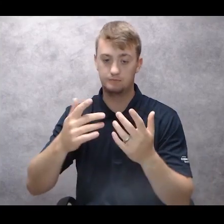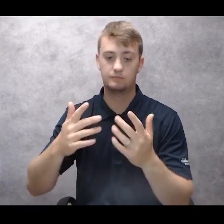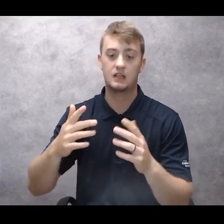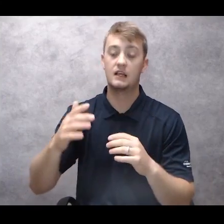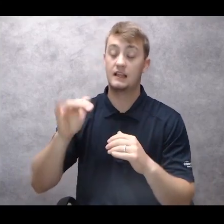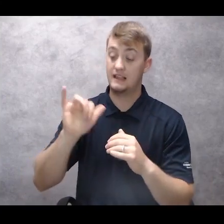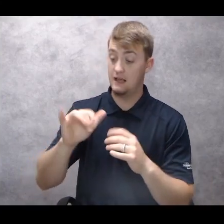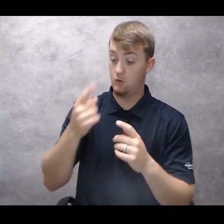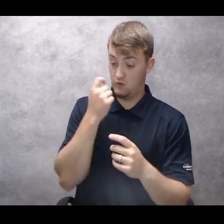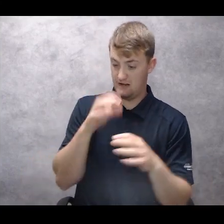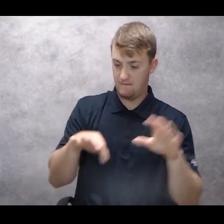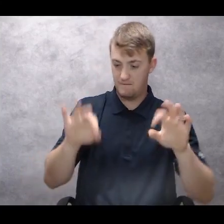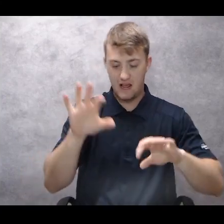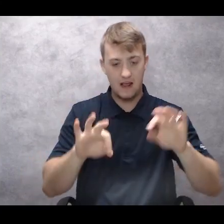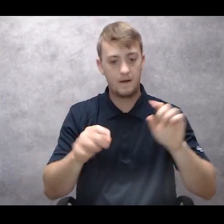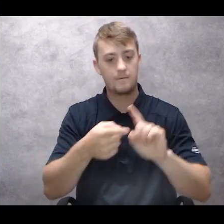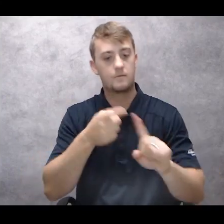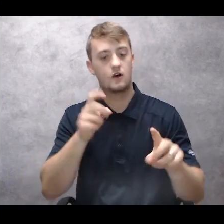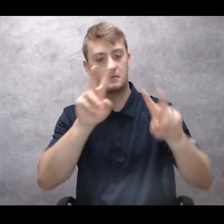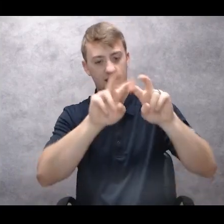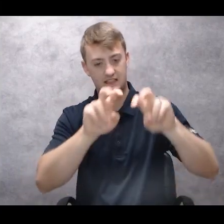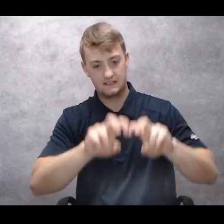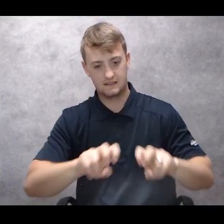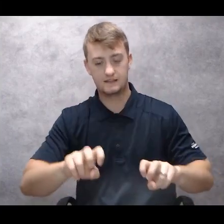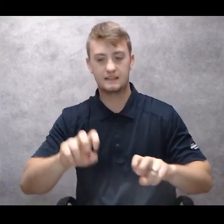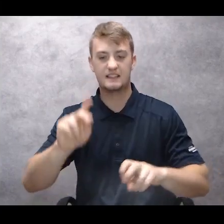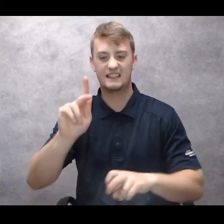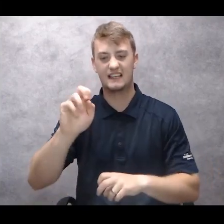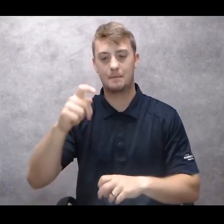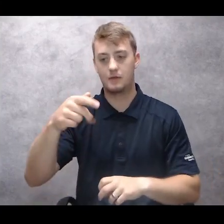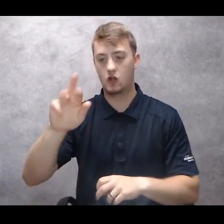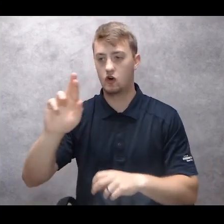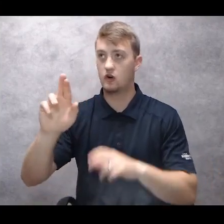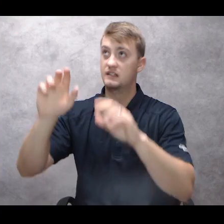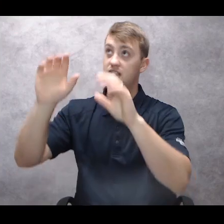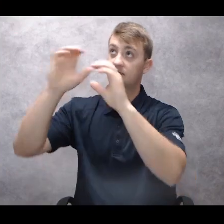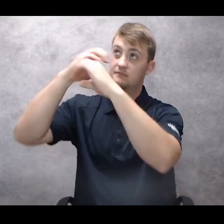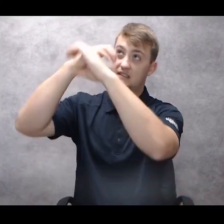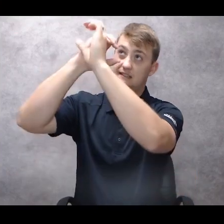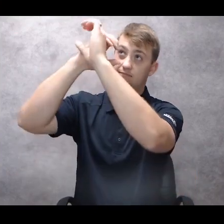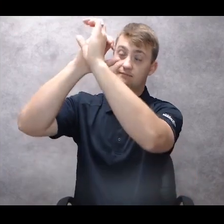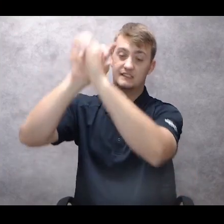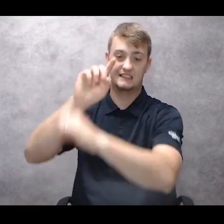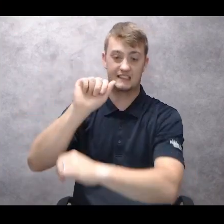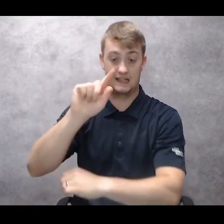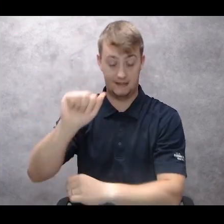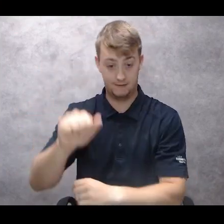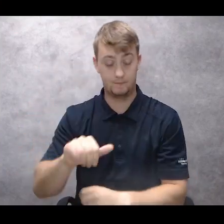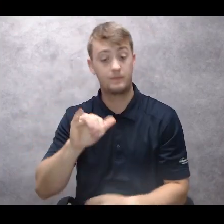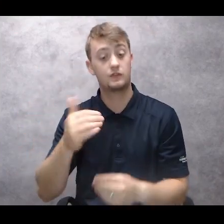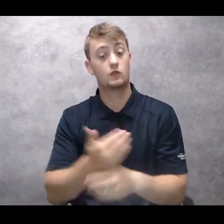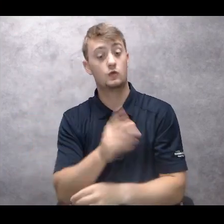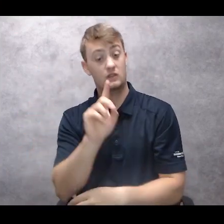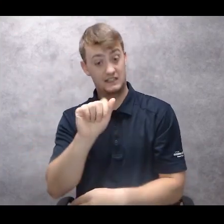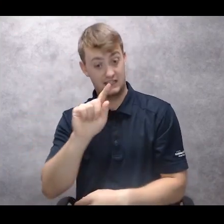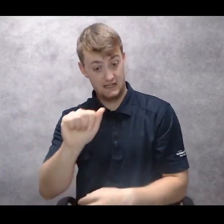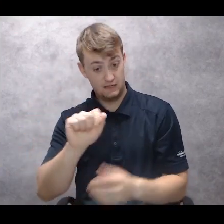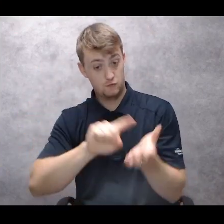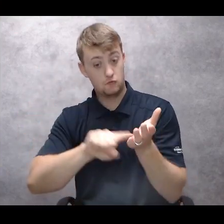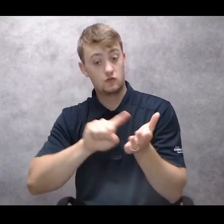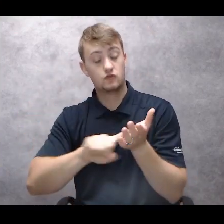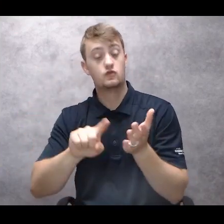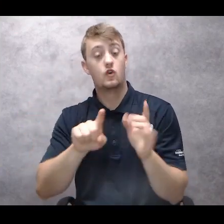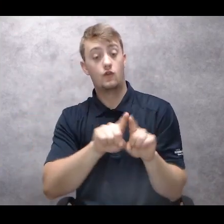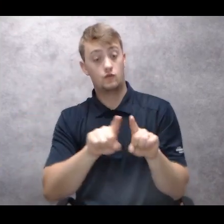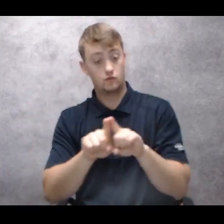latest findings resulting from the analysis of Kepler Science Telescope data. New Kepler Cool. data analysis and